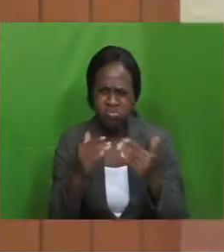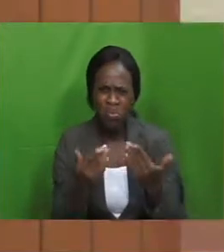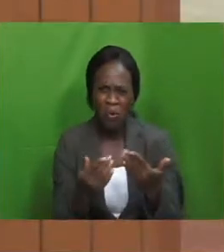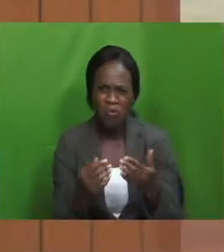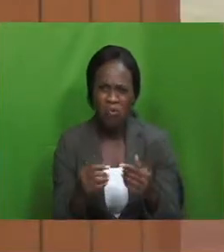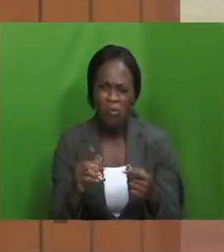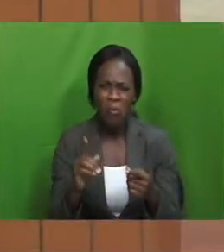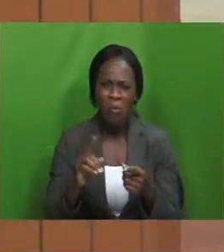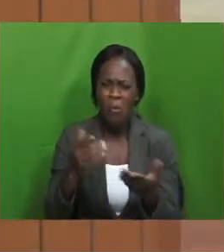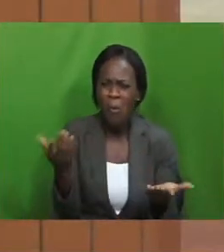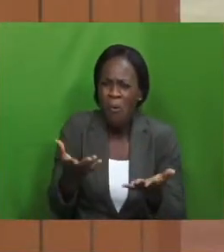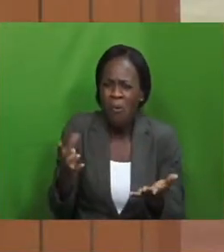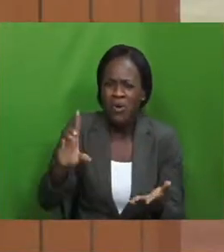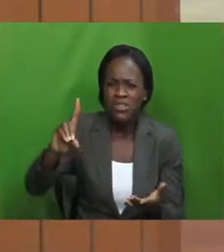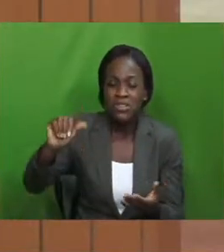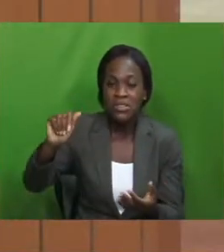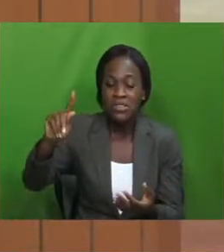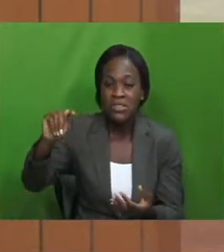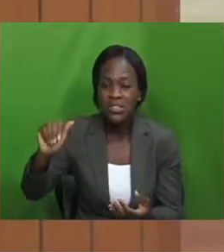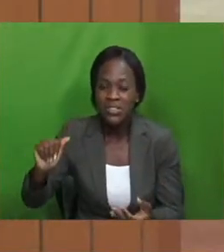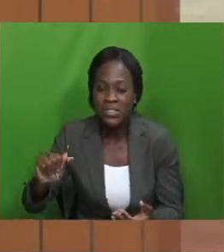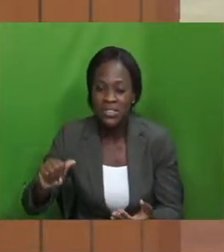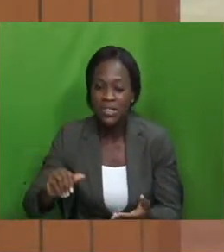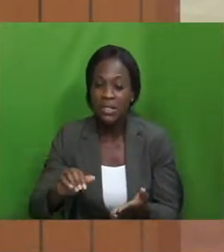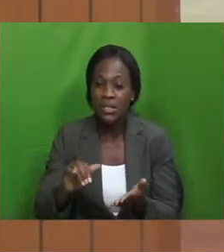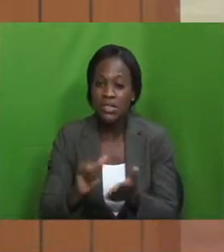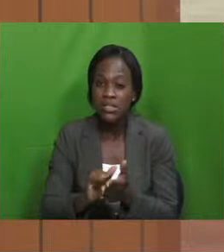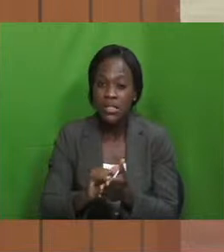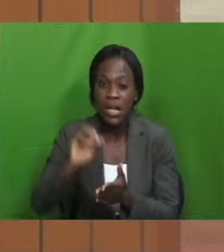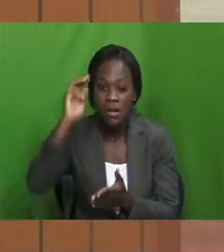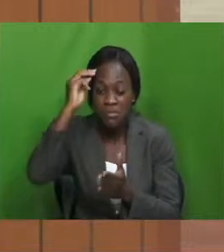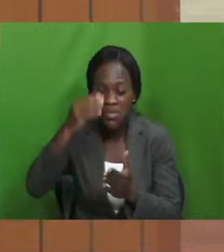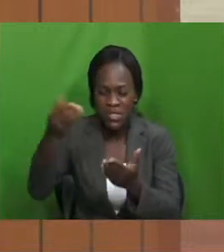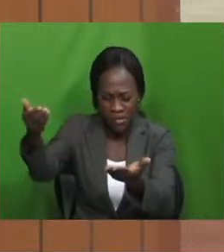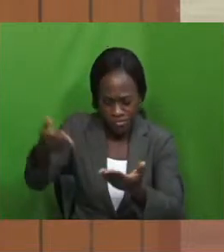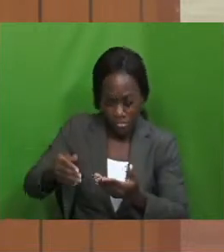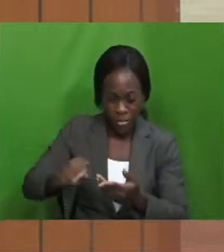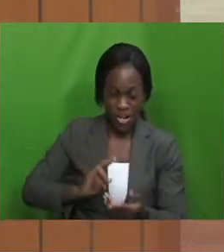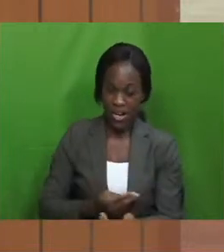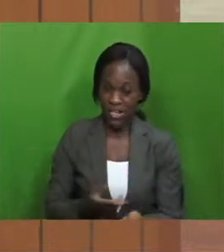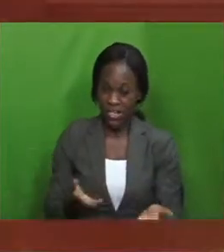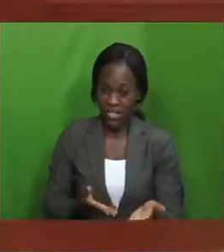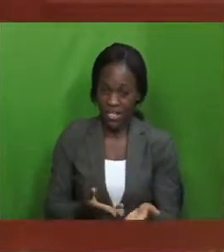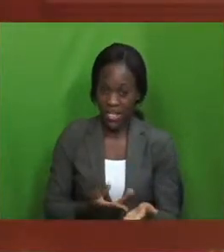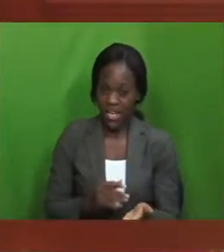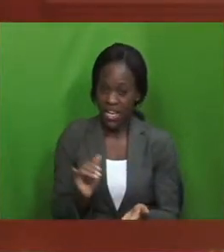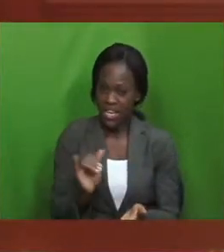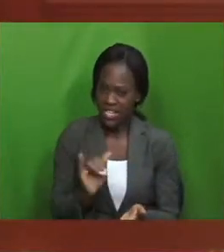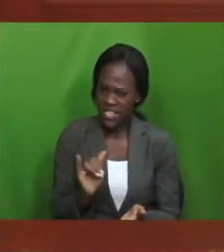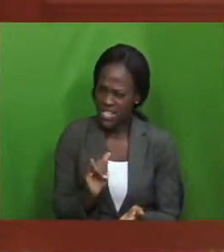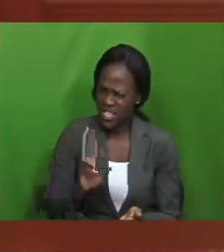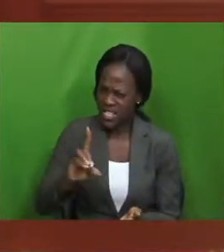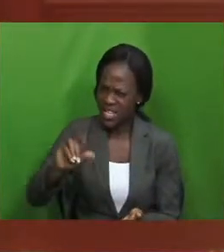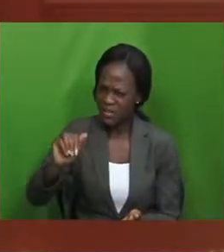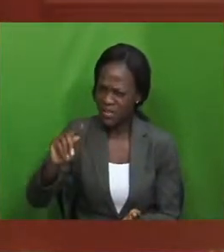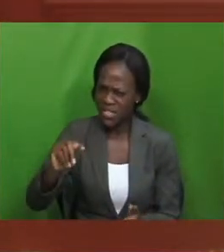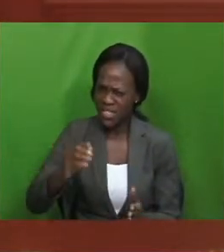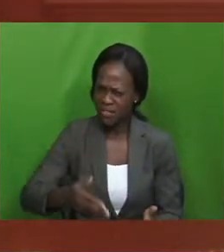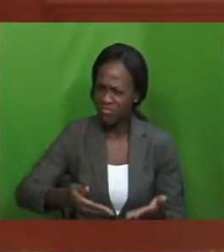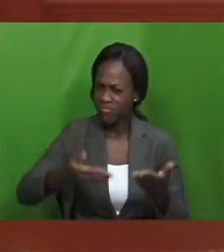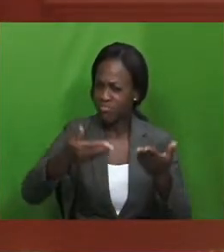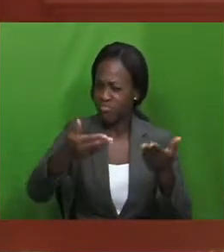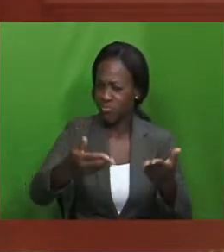data the Minister of Finance submits to Parliament, this August House, and what data he gives to the Bretton